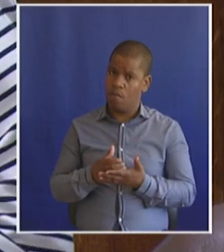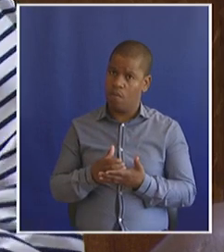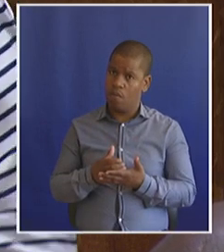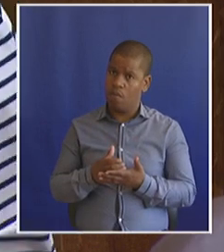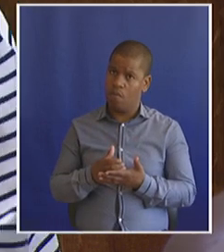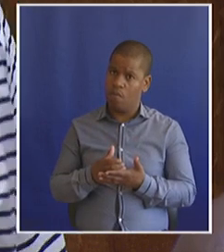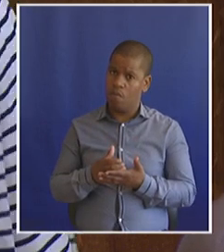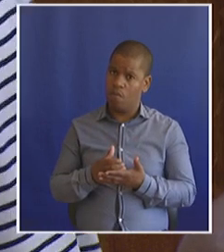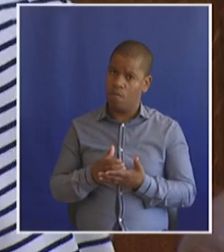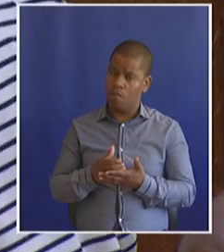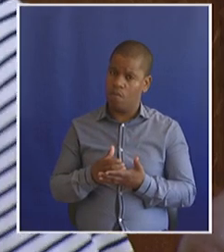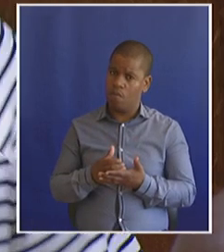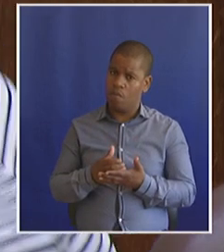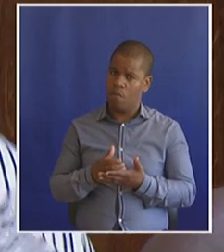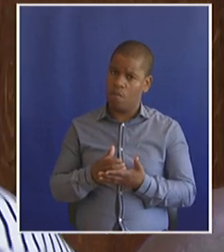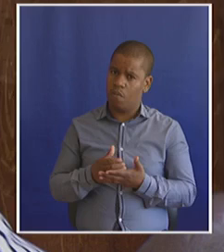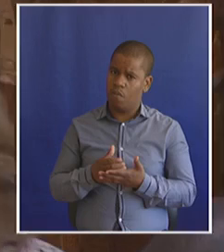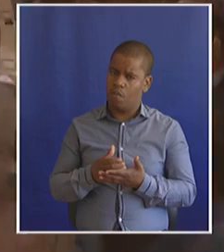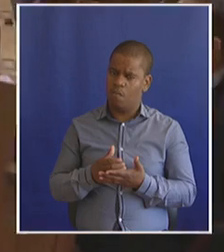an inside job?